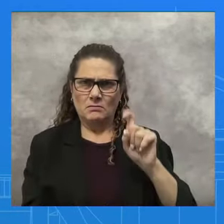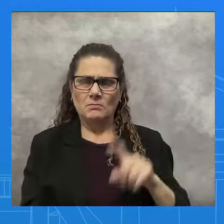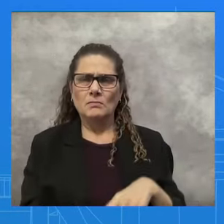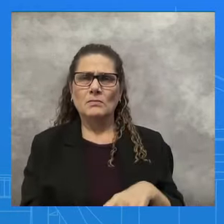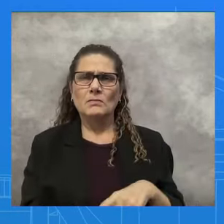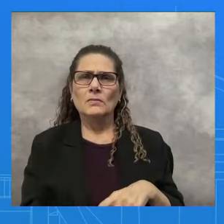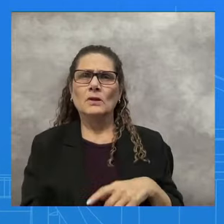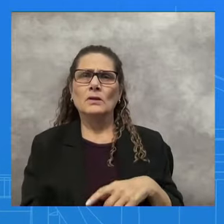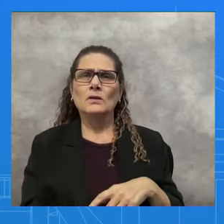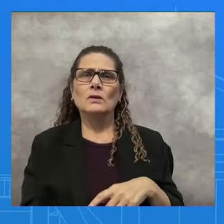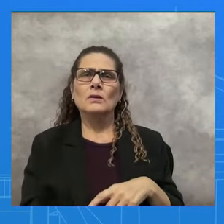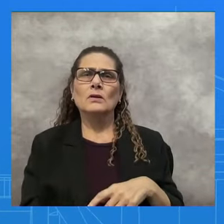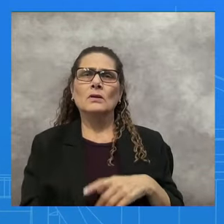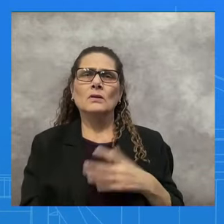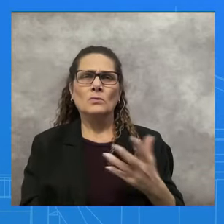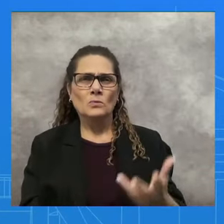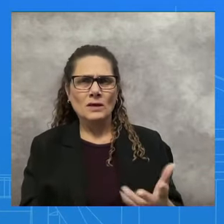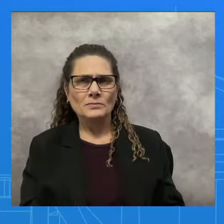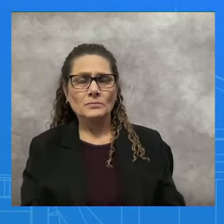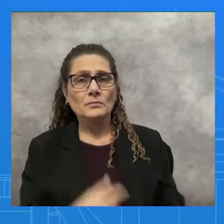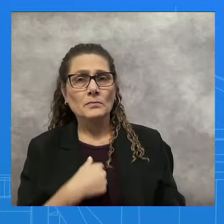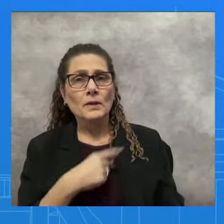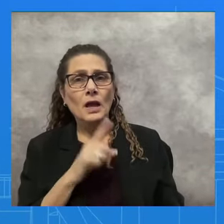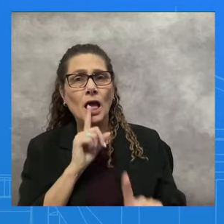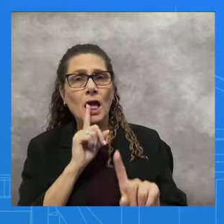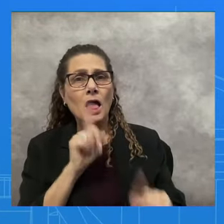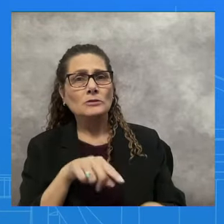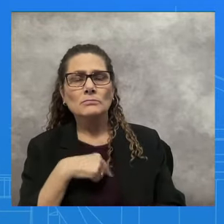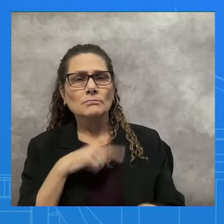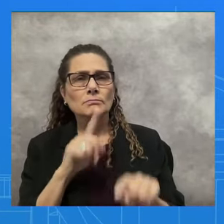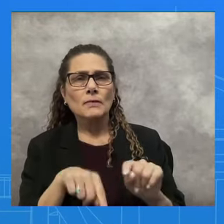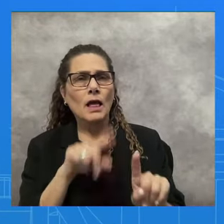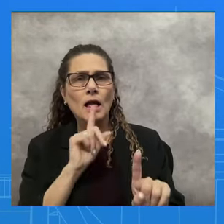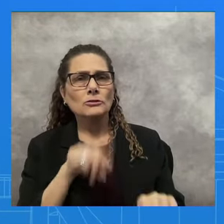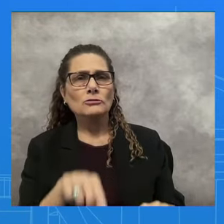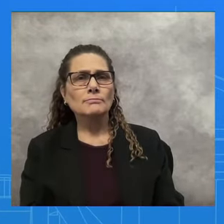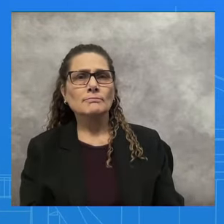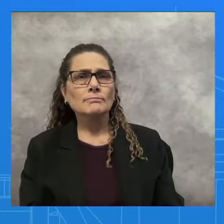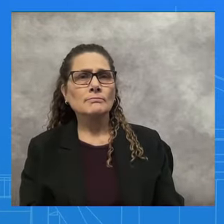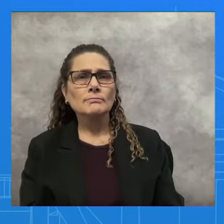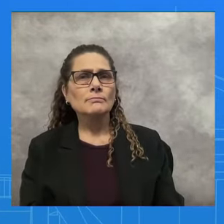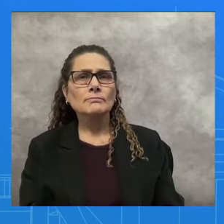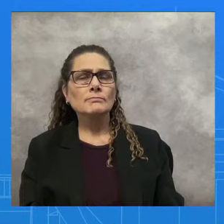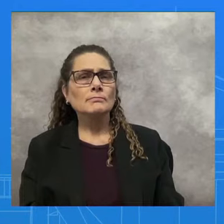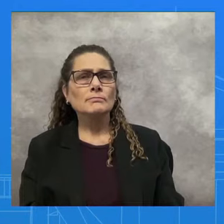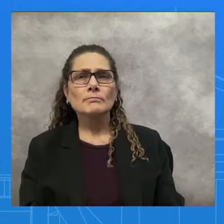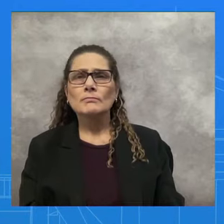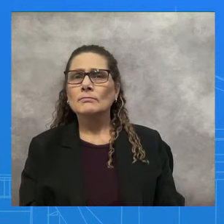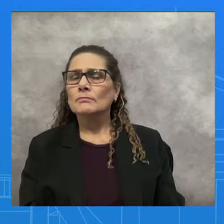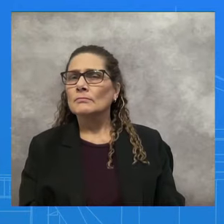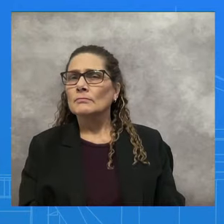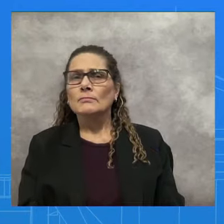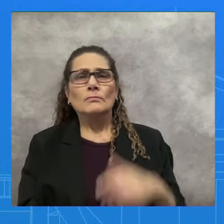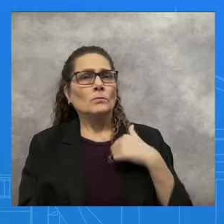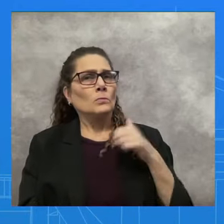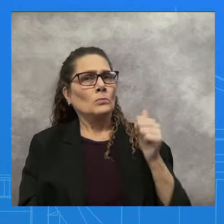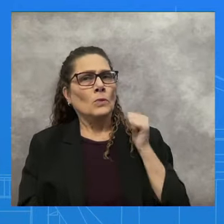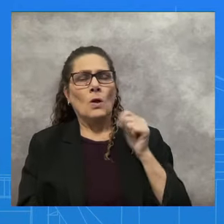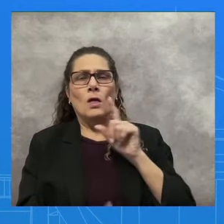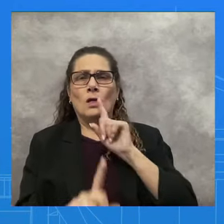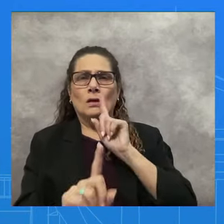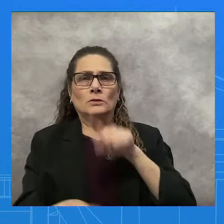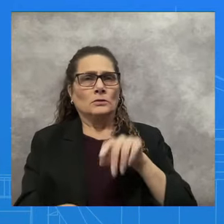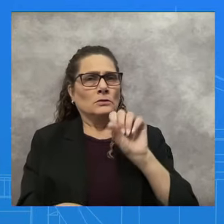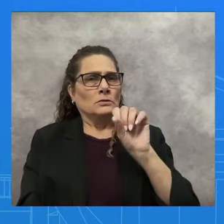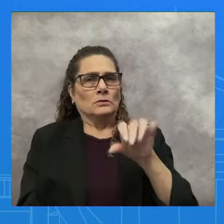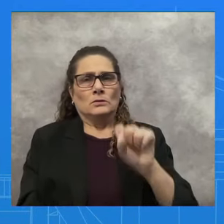clearance was? No, I'm not going to get into that, and I'm not going to speak for how he came to make this